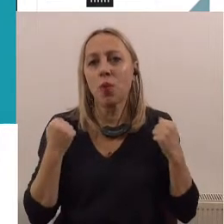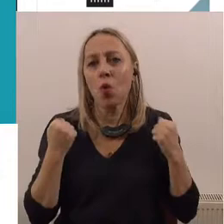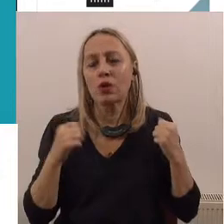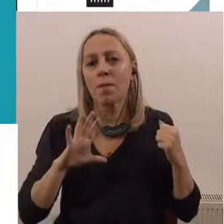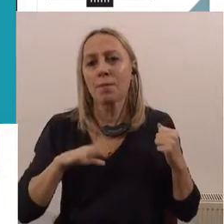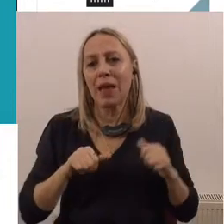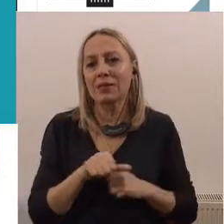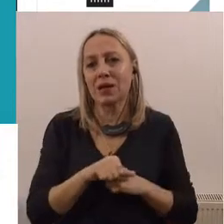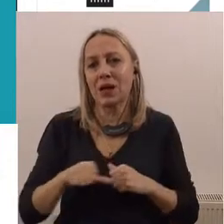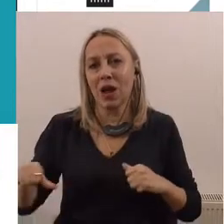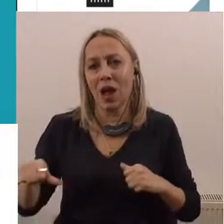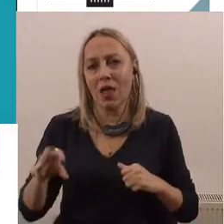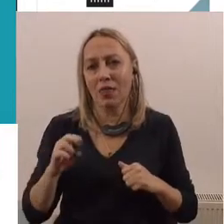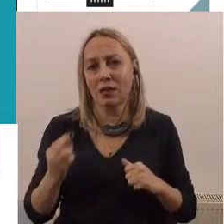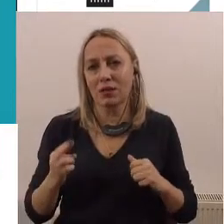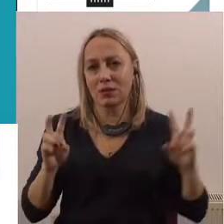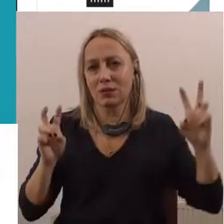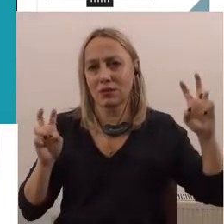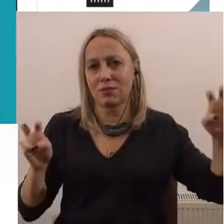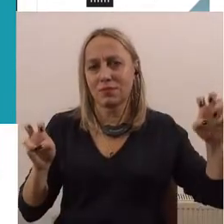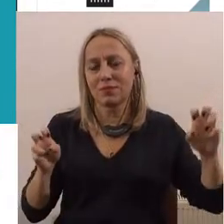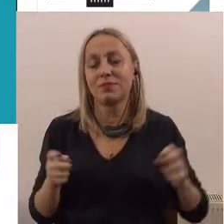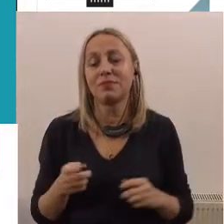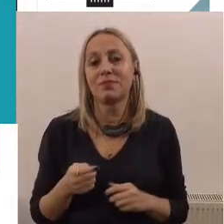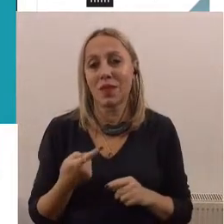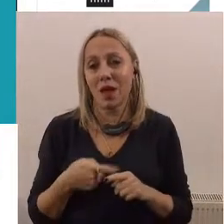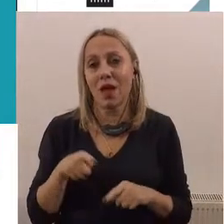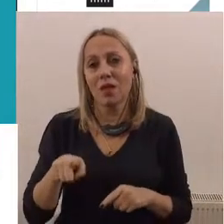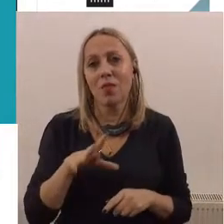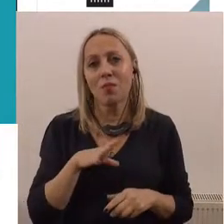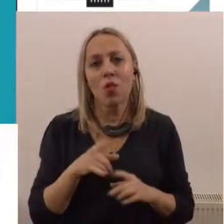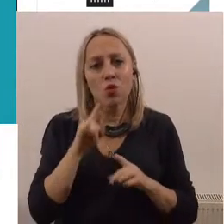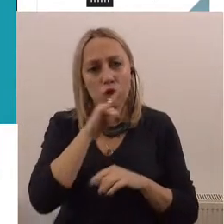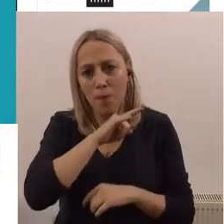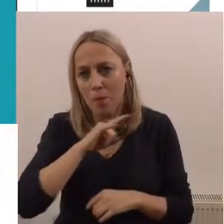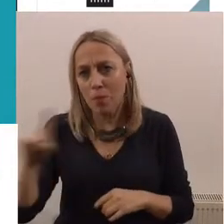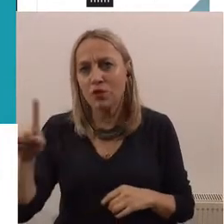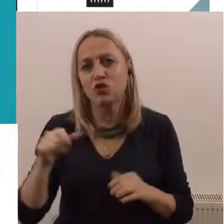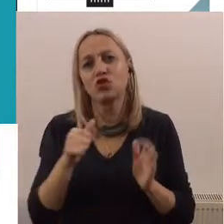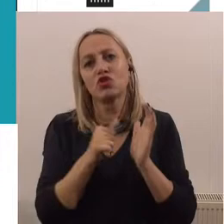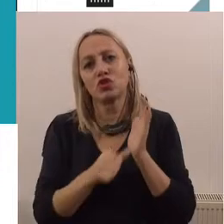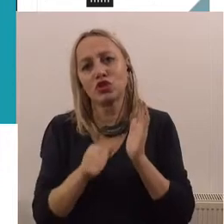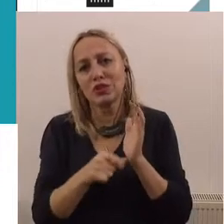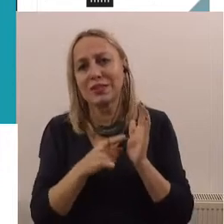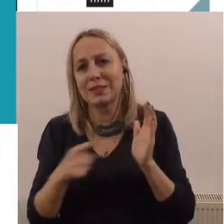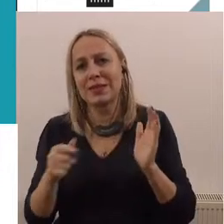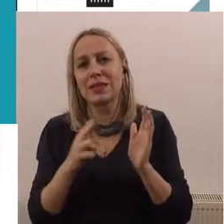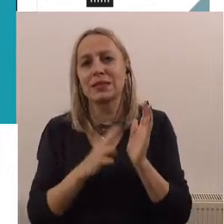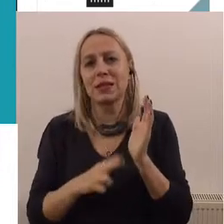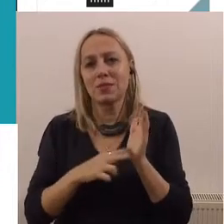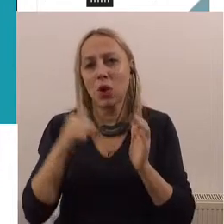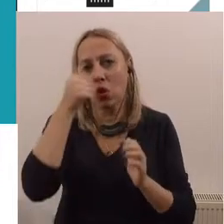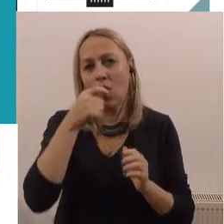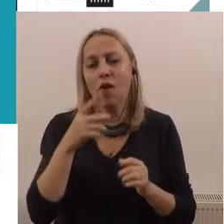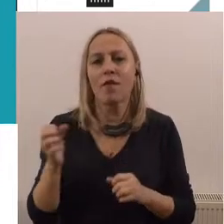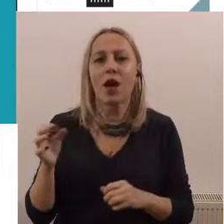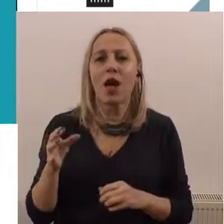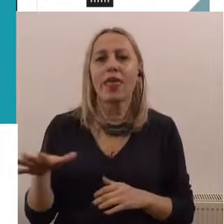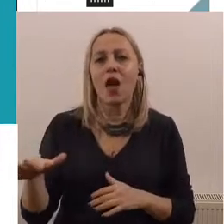the 16th, 70s, 80s in Europe. It was also TV broadcast, but also a real tournament in a